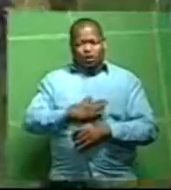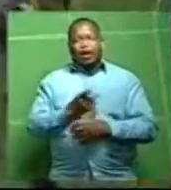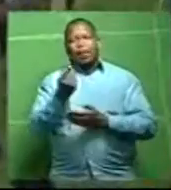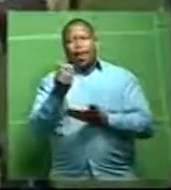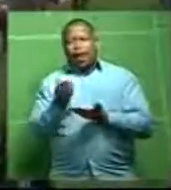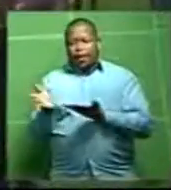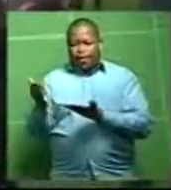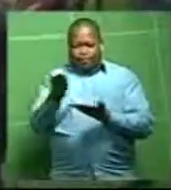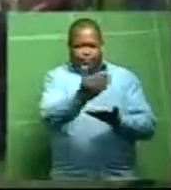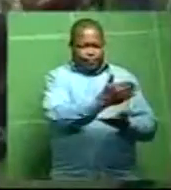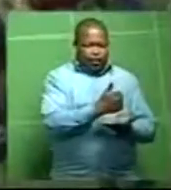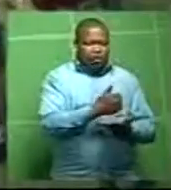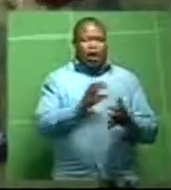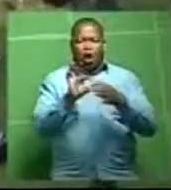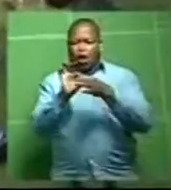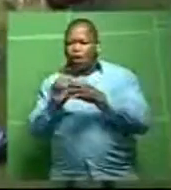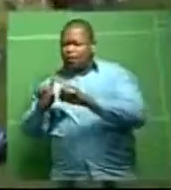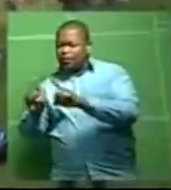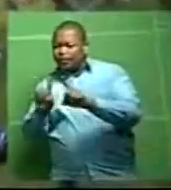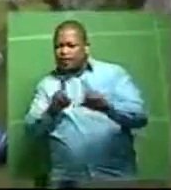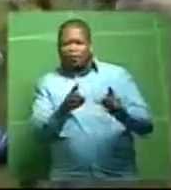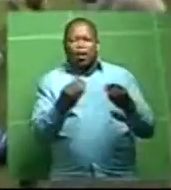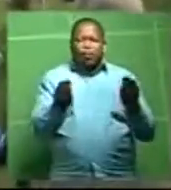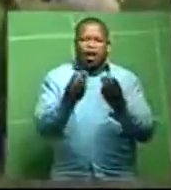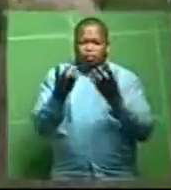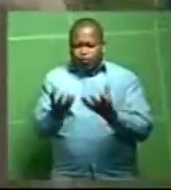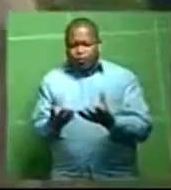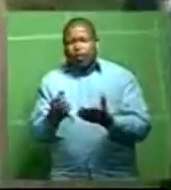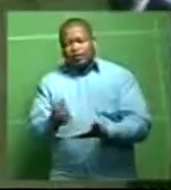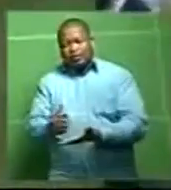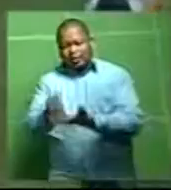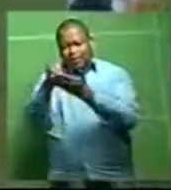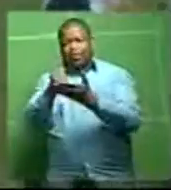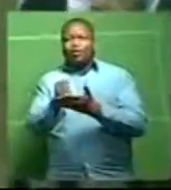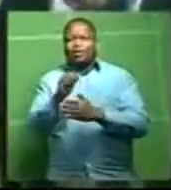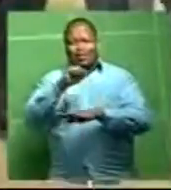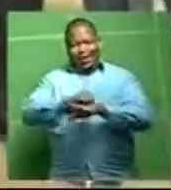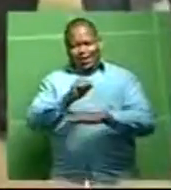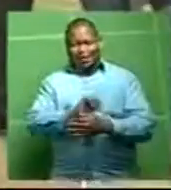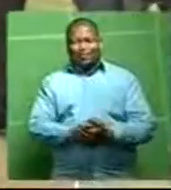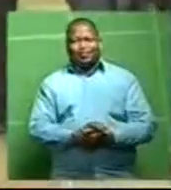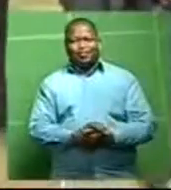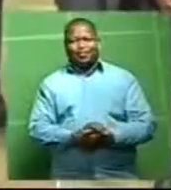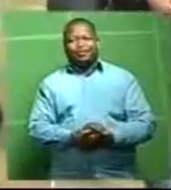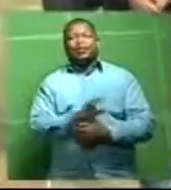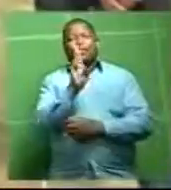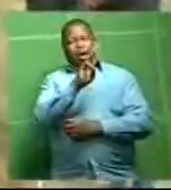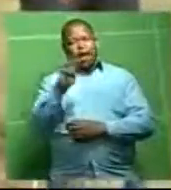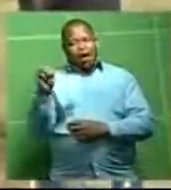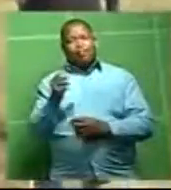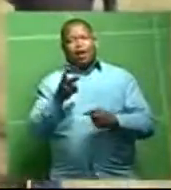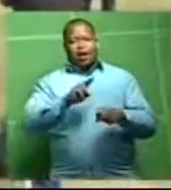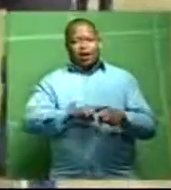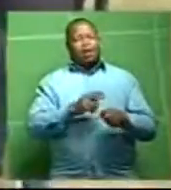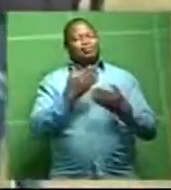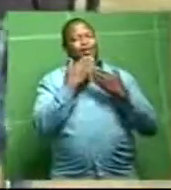Ndvnankulu Obo ngeto ngeti ngapani Leti segelele nzebe Ngeti mali mnyaga yonke Legu iswazi MTN